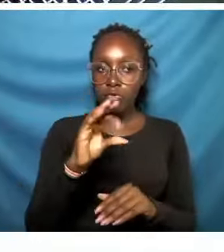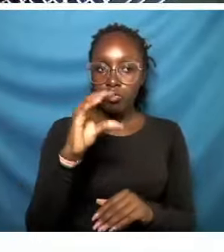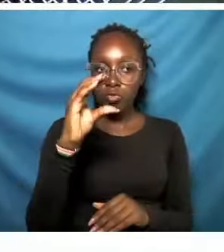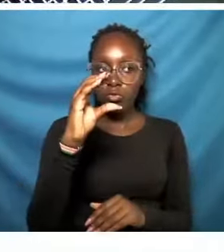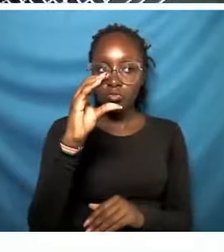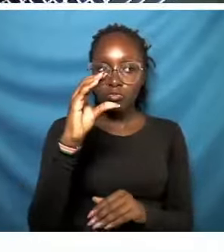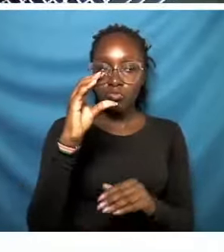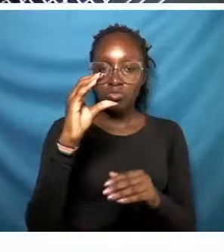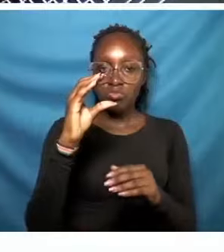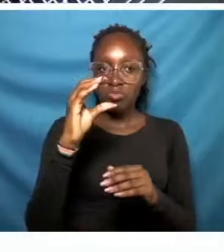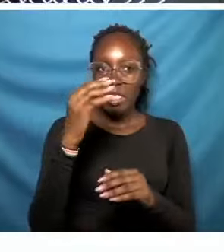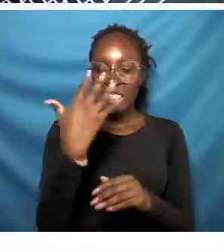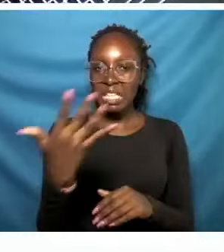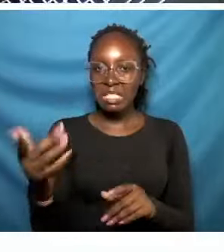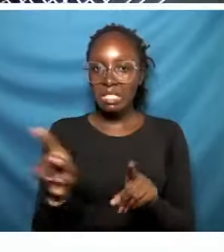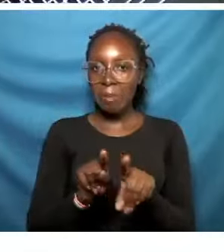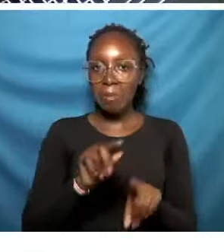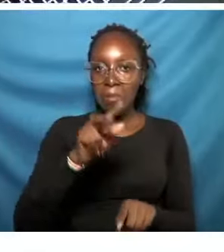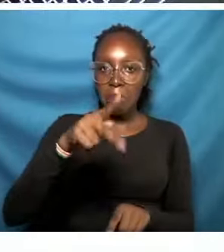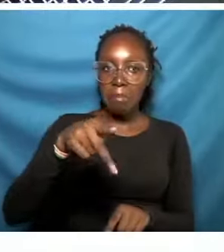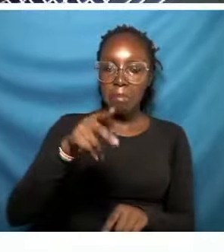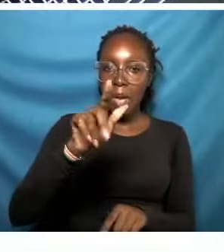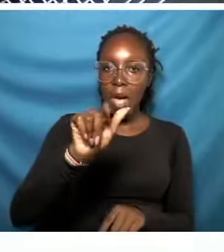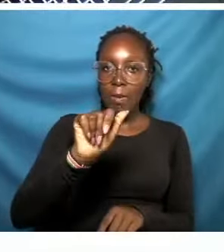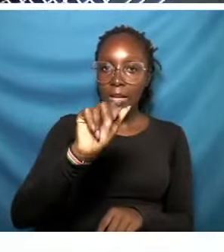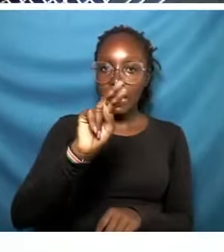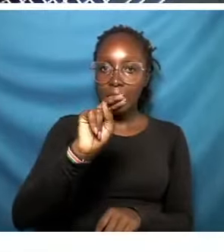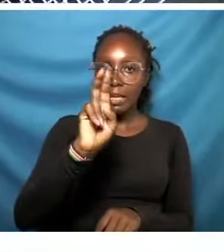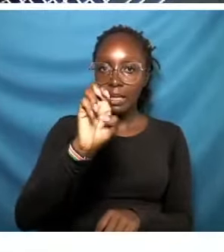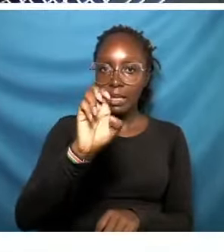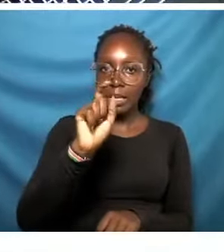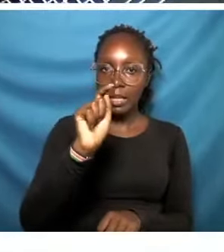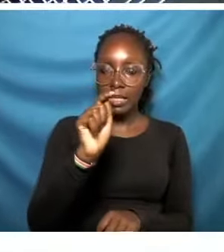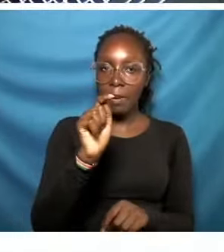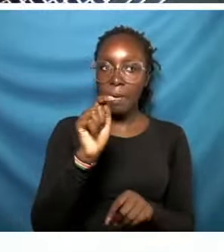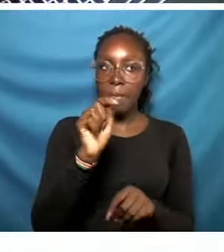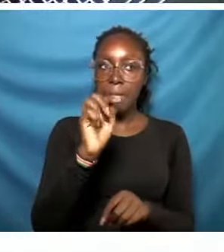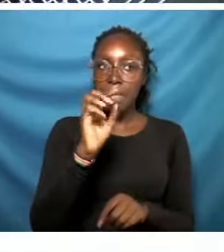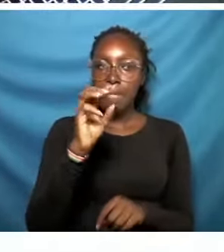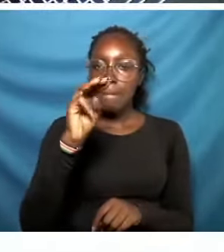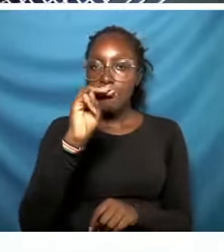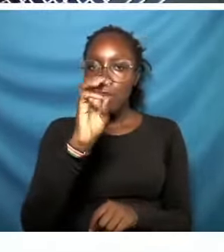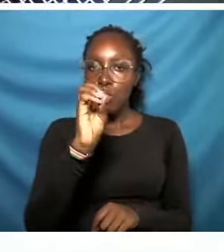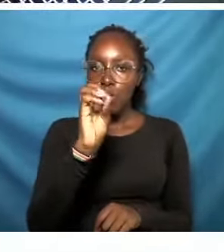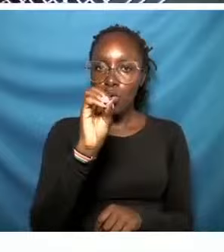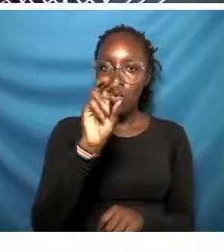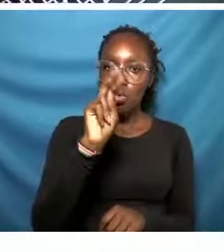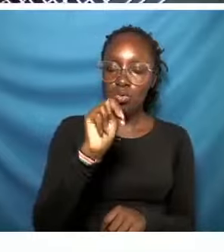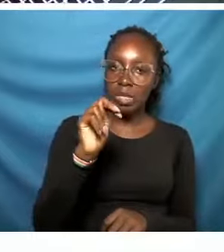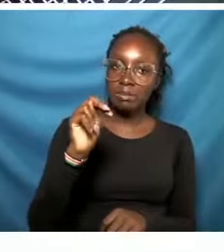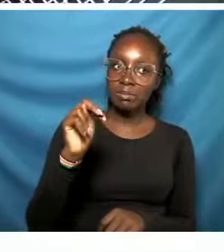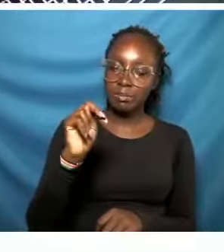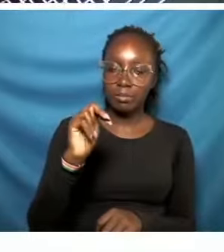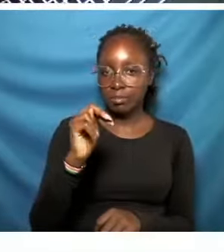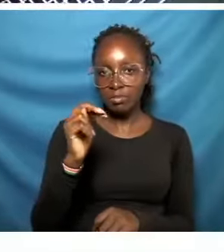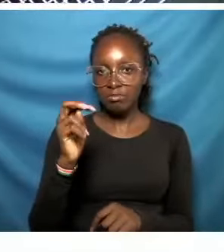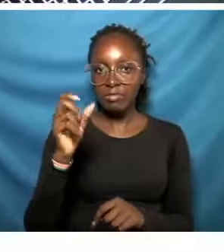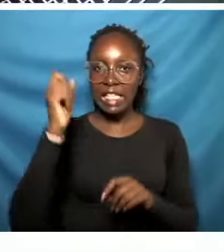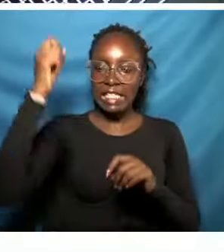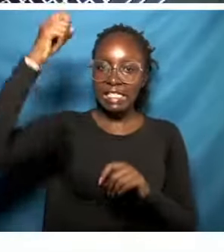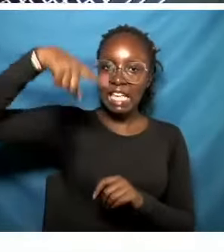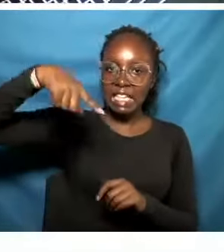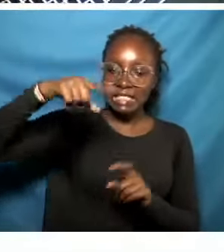like planets, moons, stars, etc., and seeking to interpret